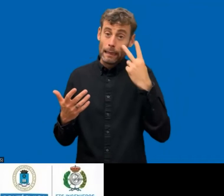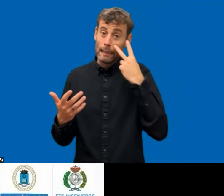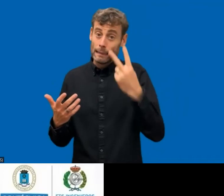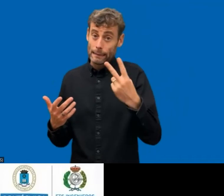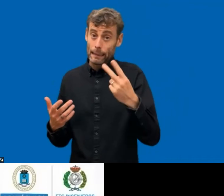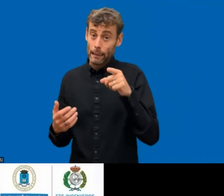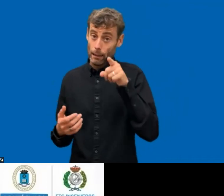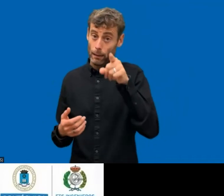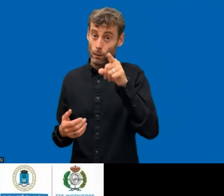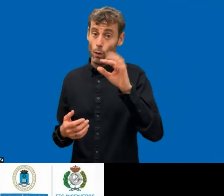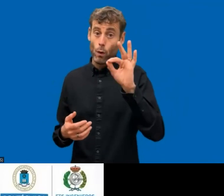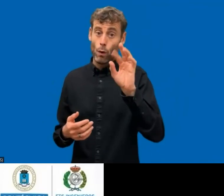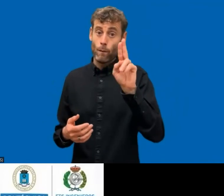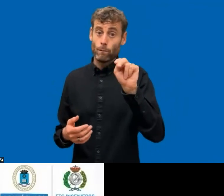myself